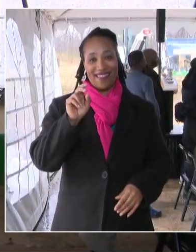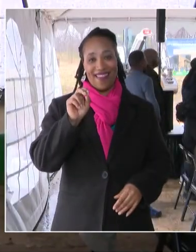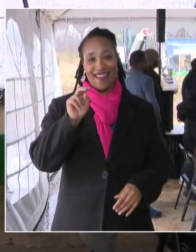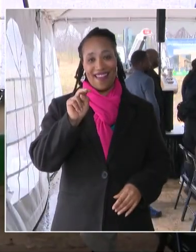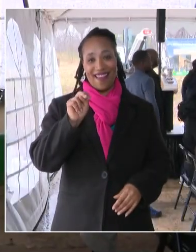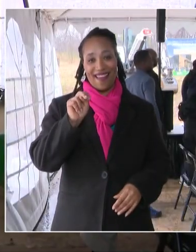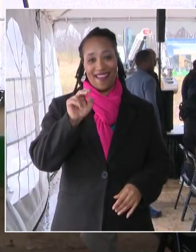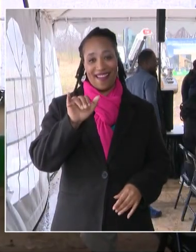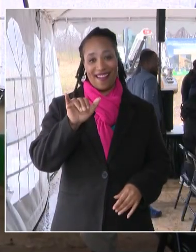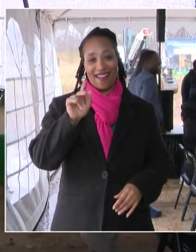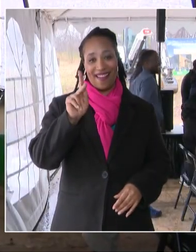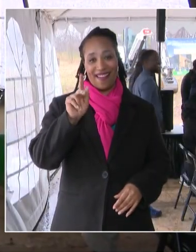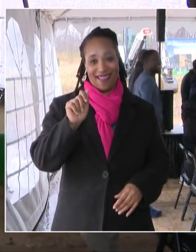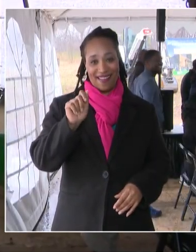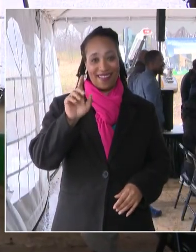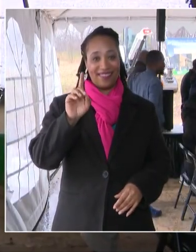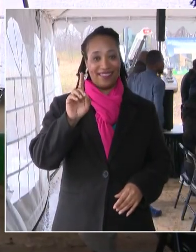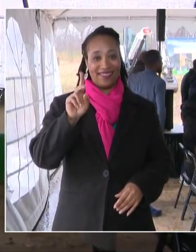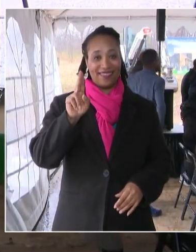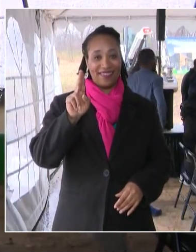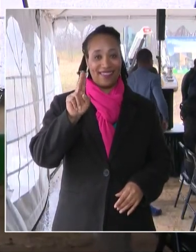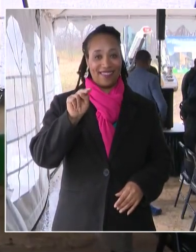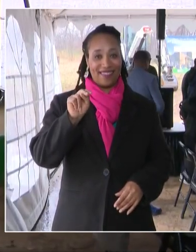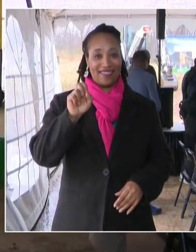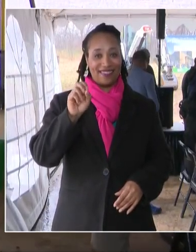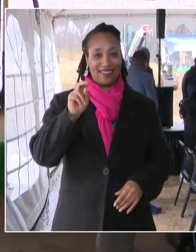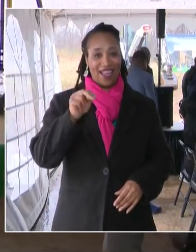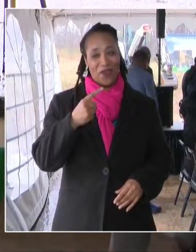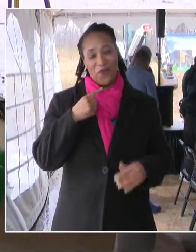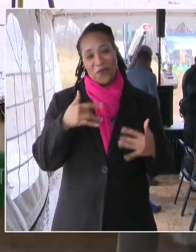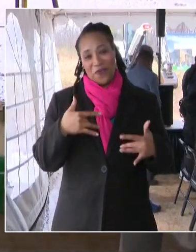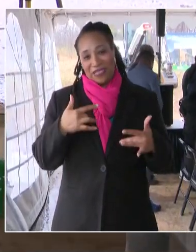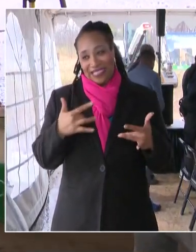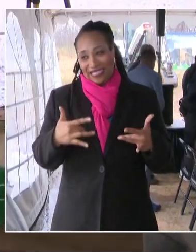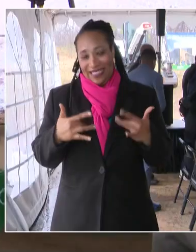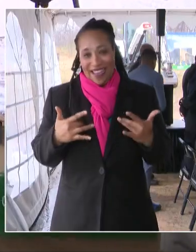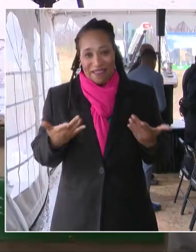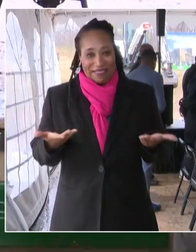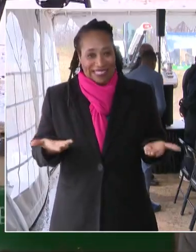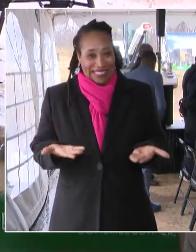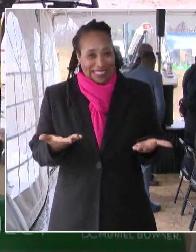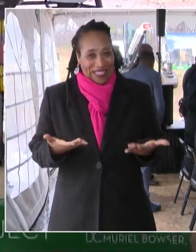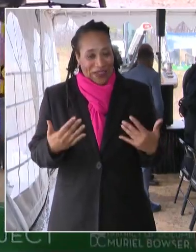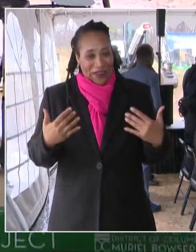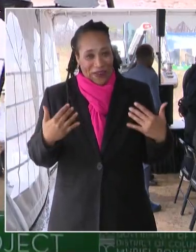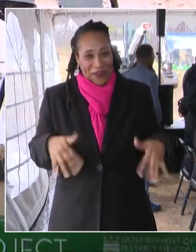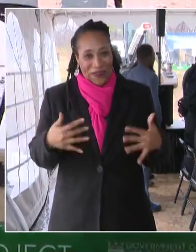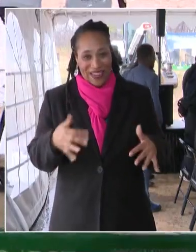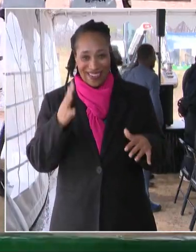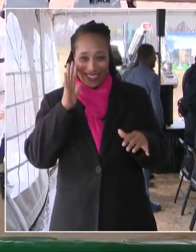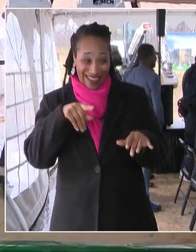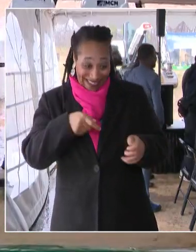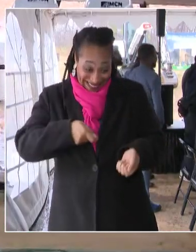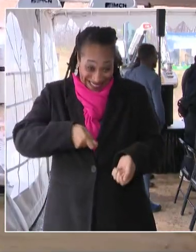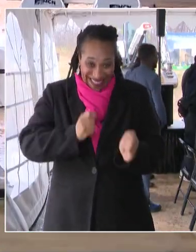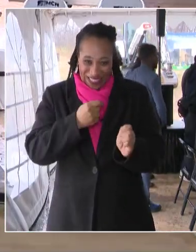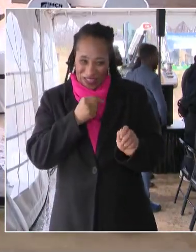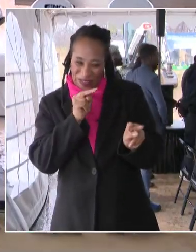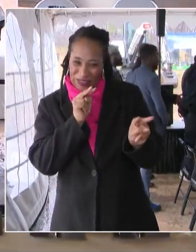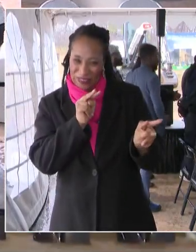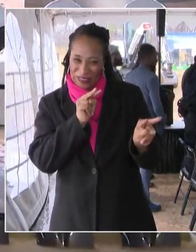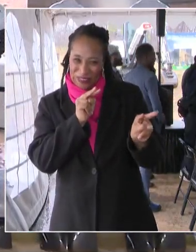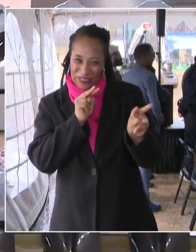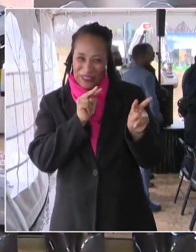absolutely excited to be here today at the long-awaited groundbreaking for the Fort Lincoln Campus